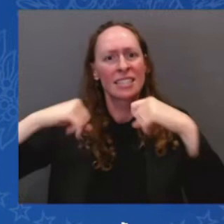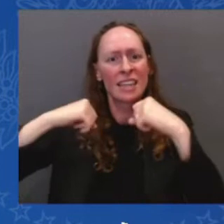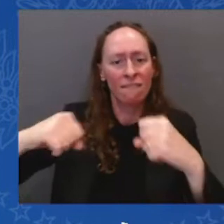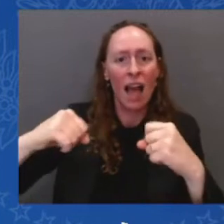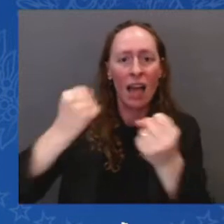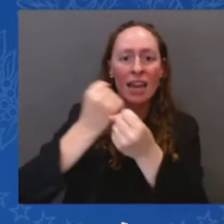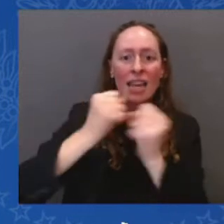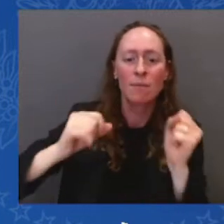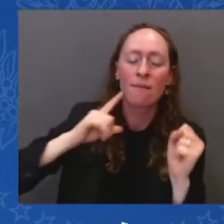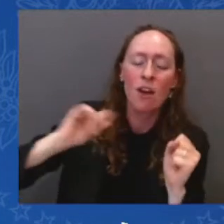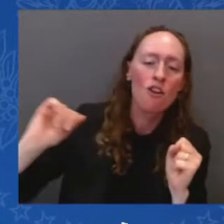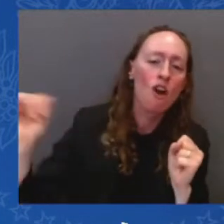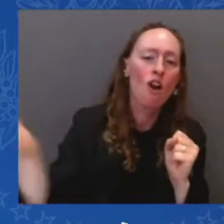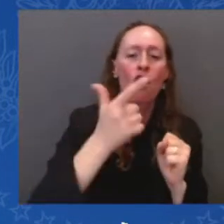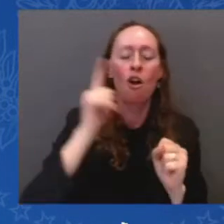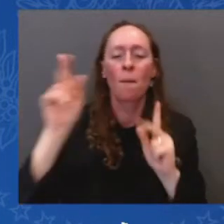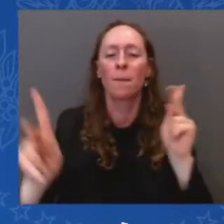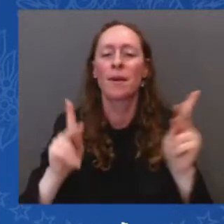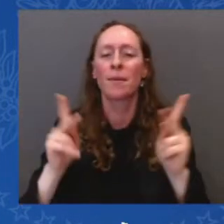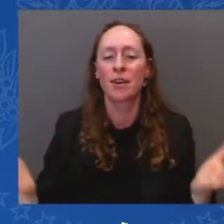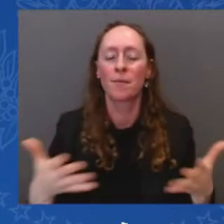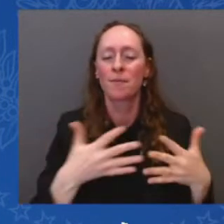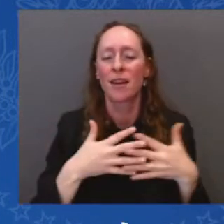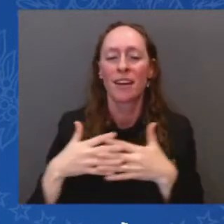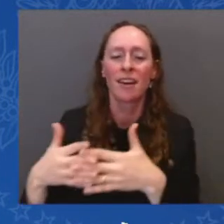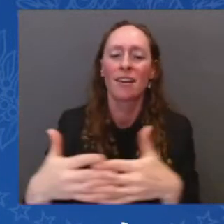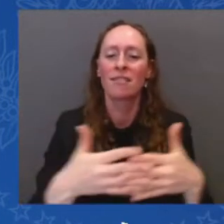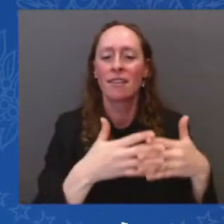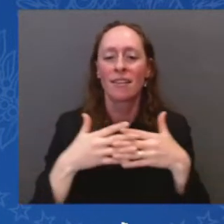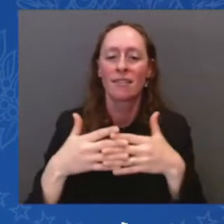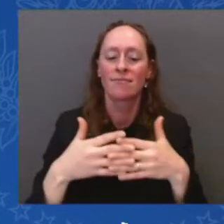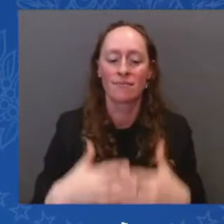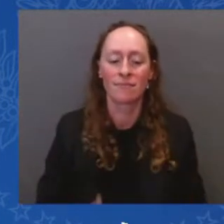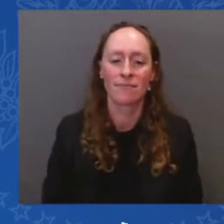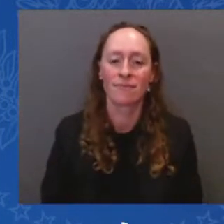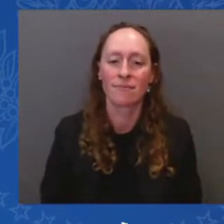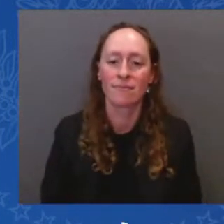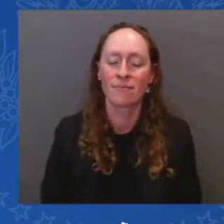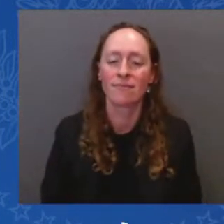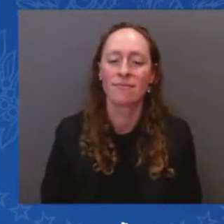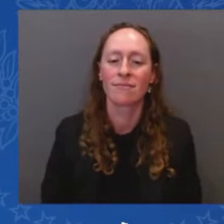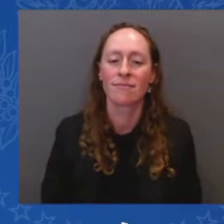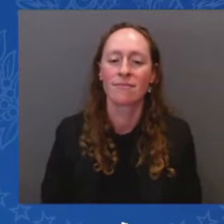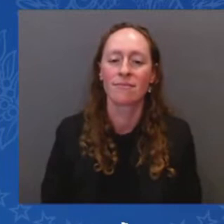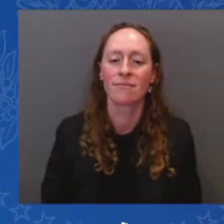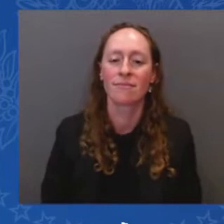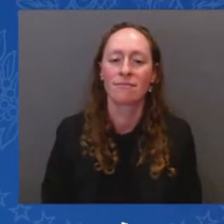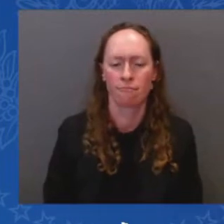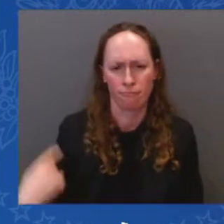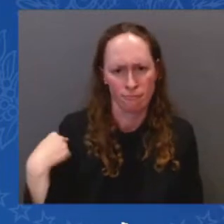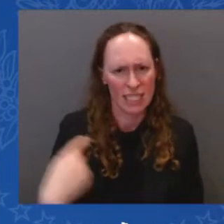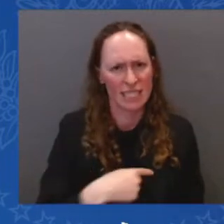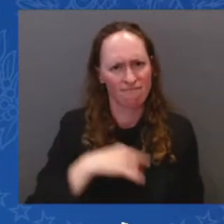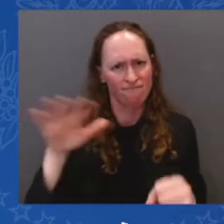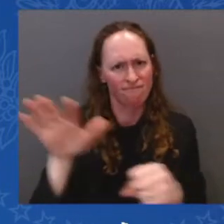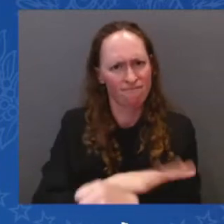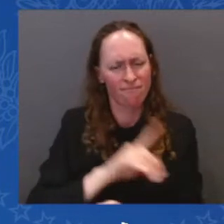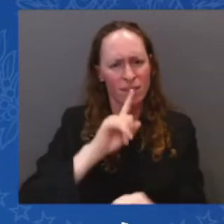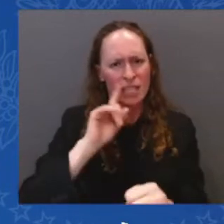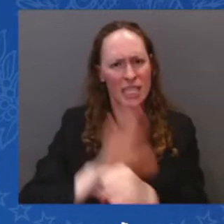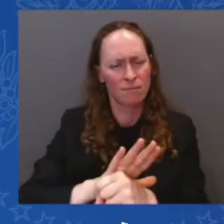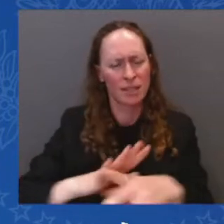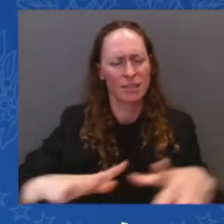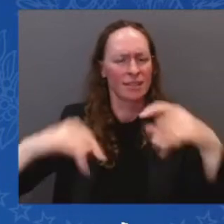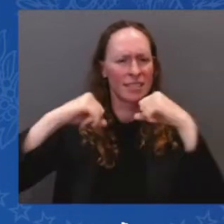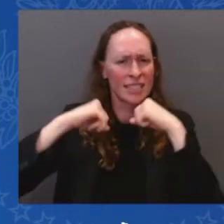Each of us signs a blank check to this country to protect our freedom. The blood we spill pays for